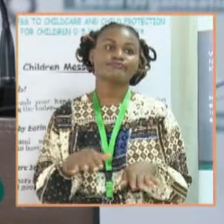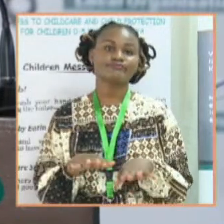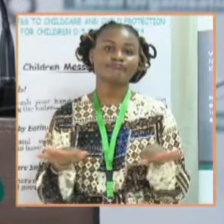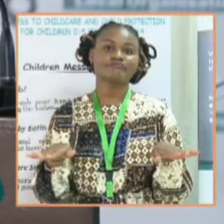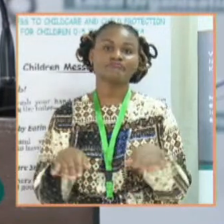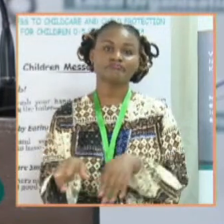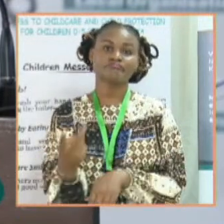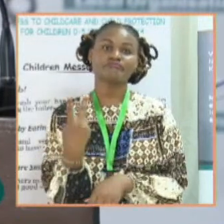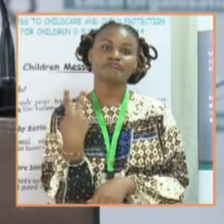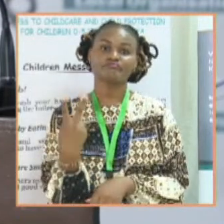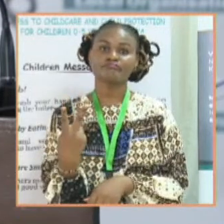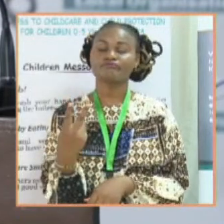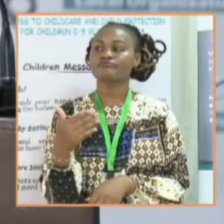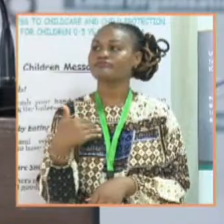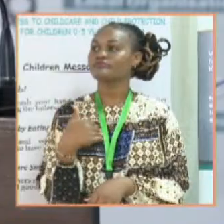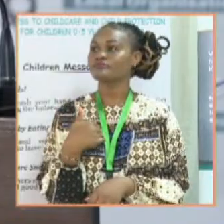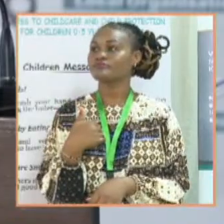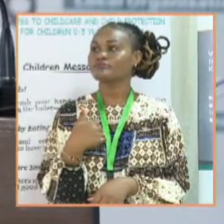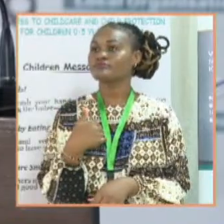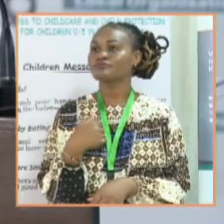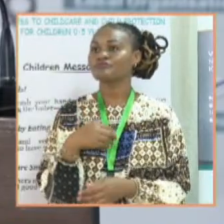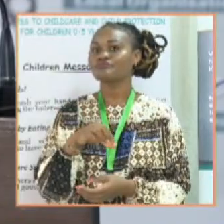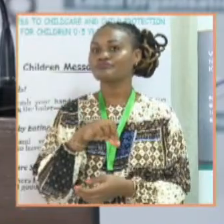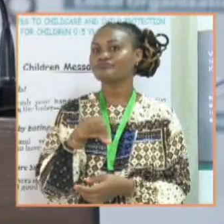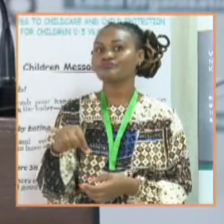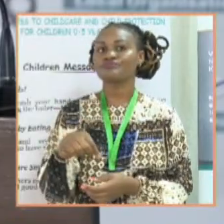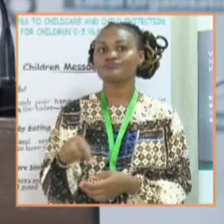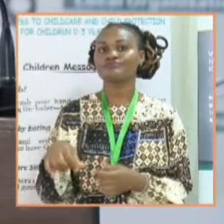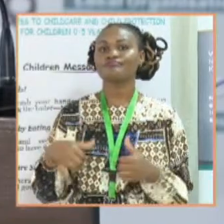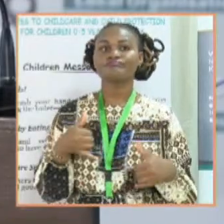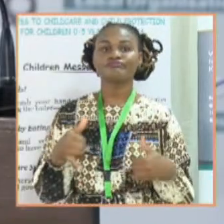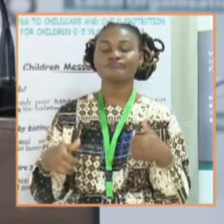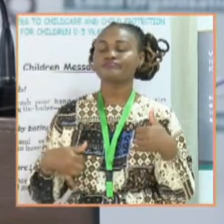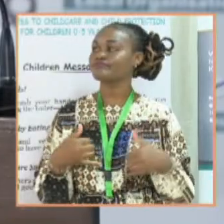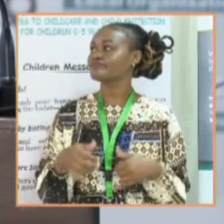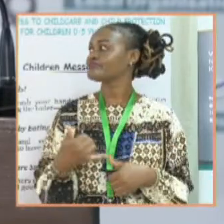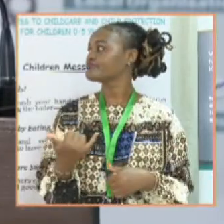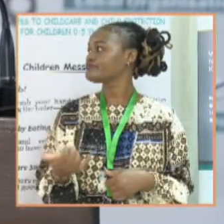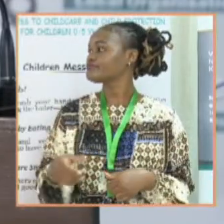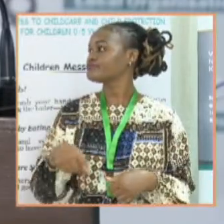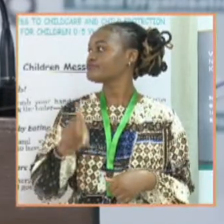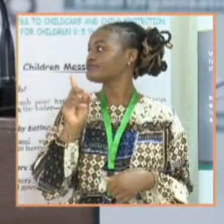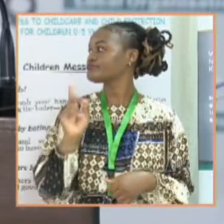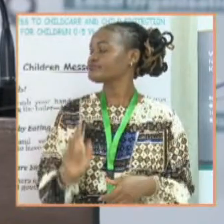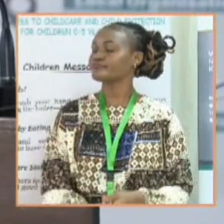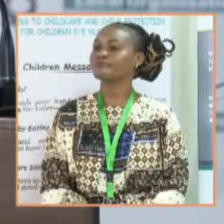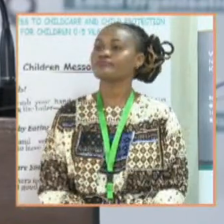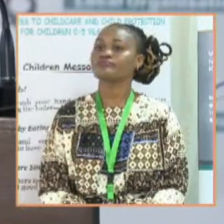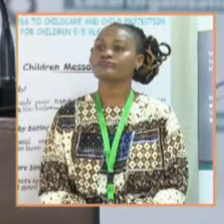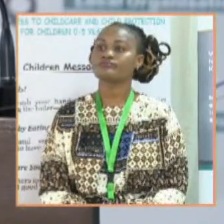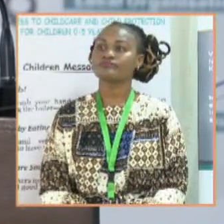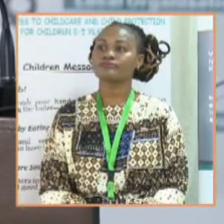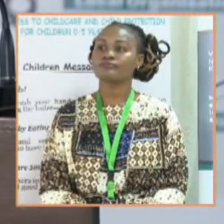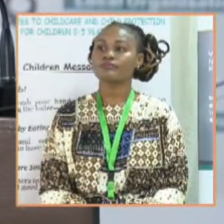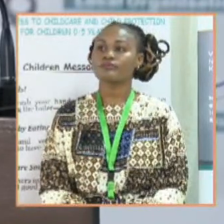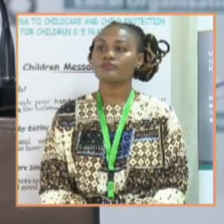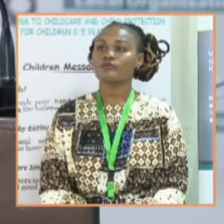be able to have the delegates stand guided on how they should stand. The middle row, you can now